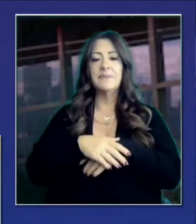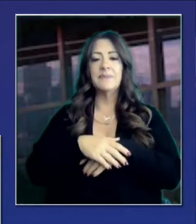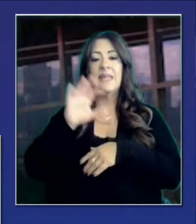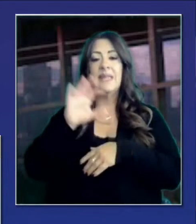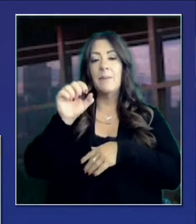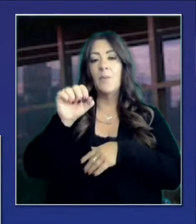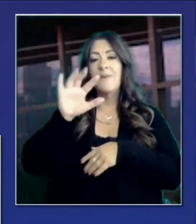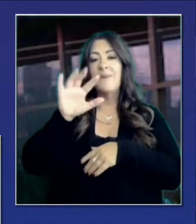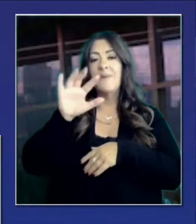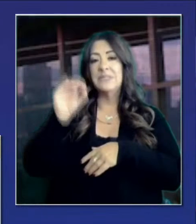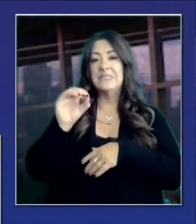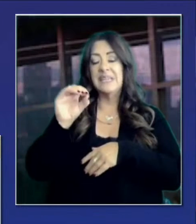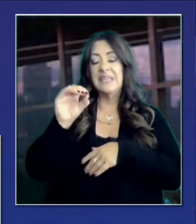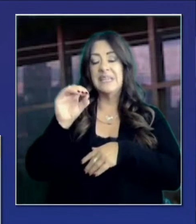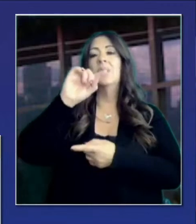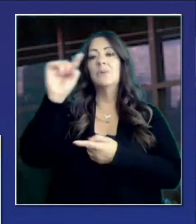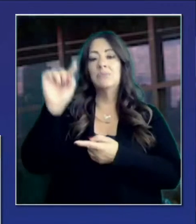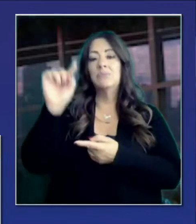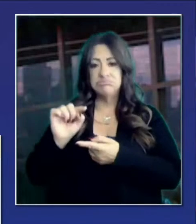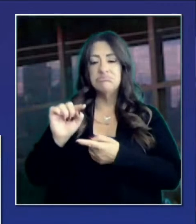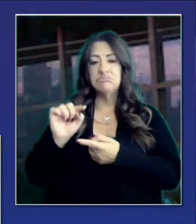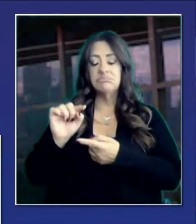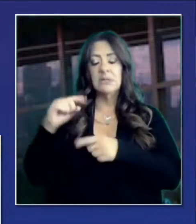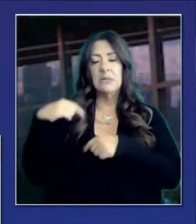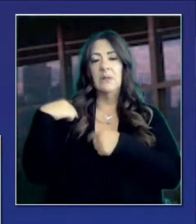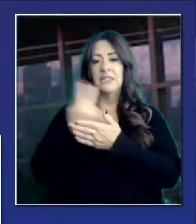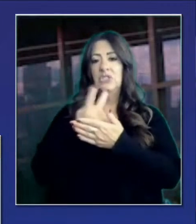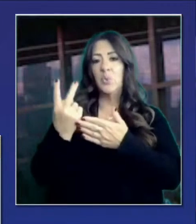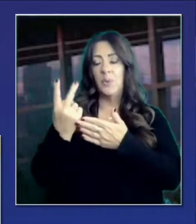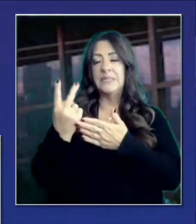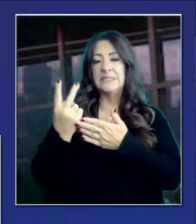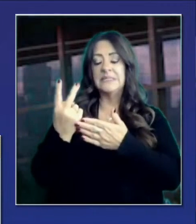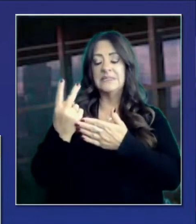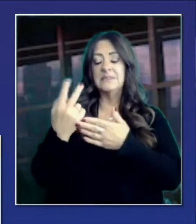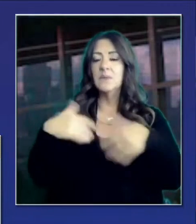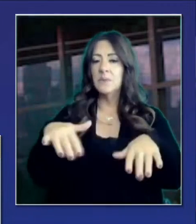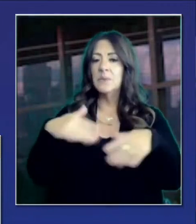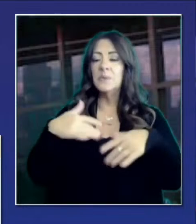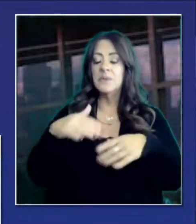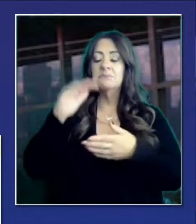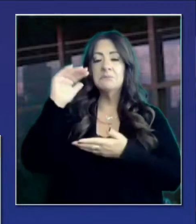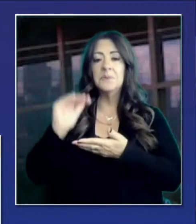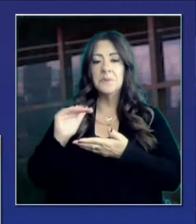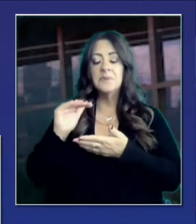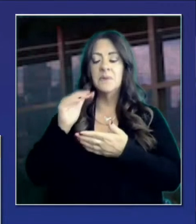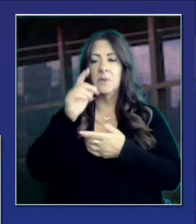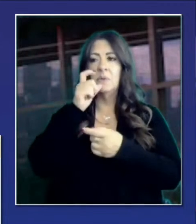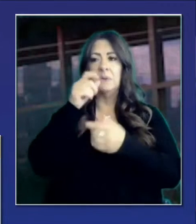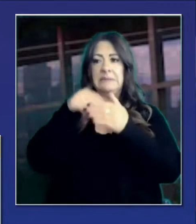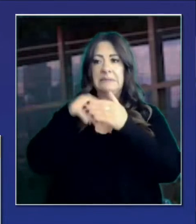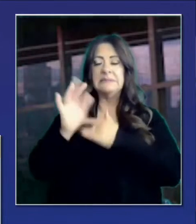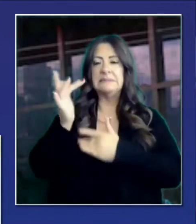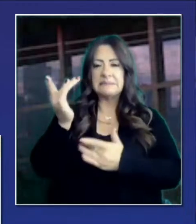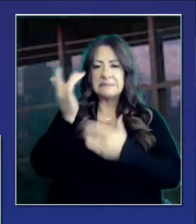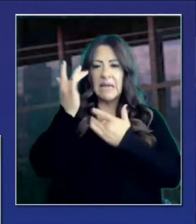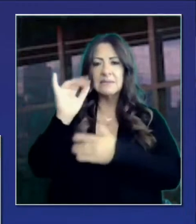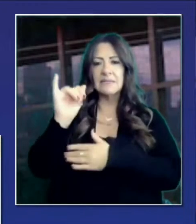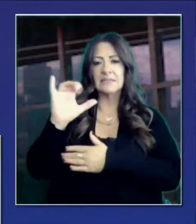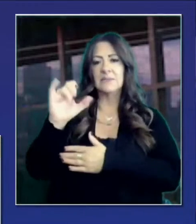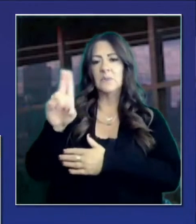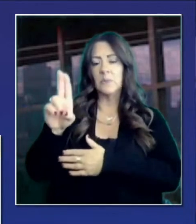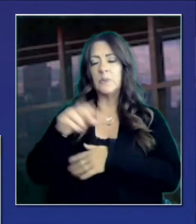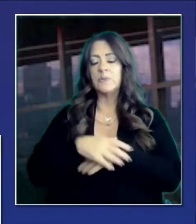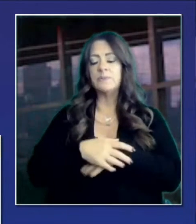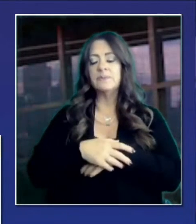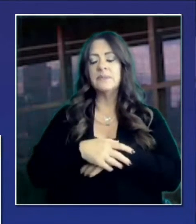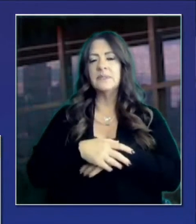to 10% decrease over a 2-week period, 14-day period in ICU admissions, again, statewide. I'll